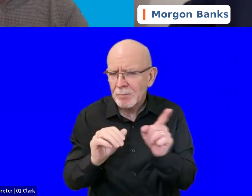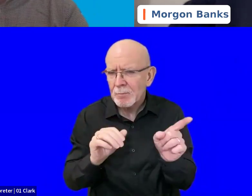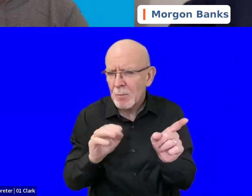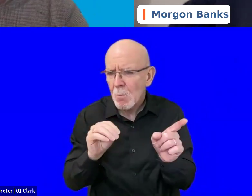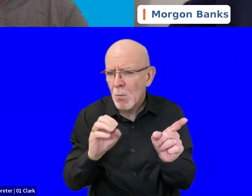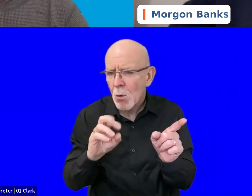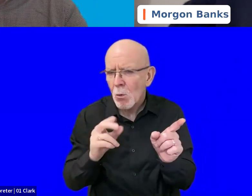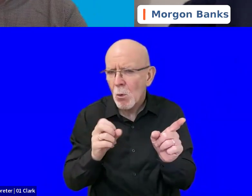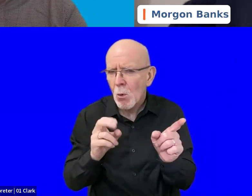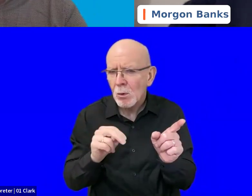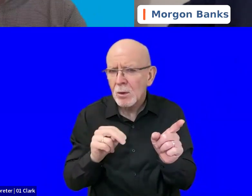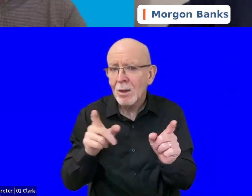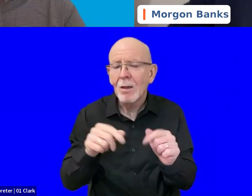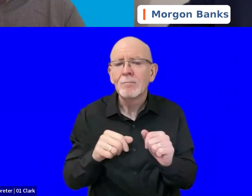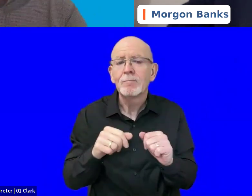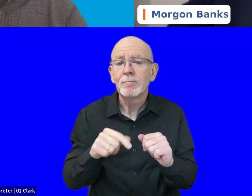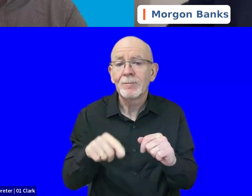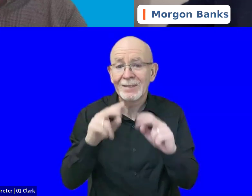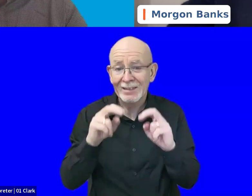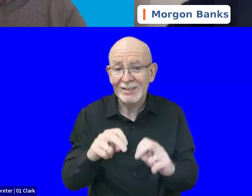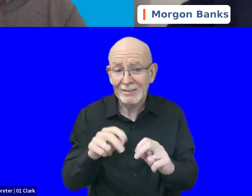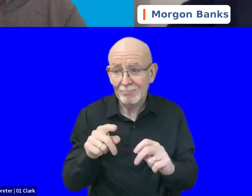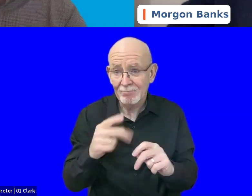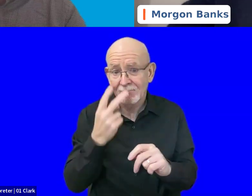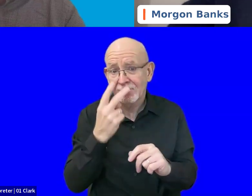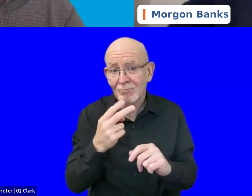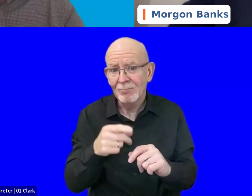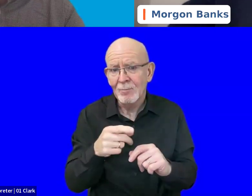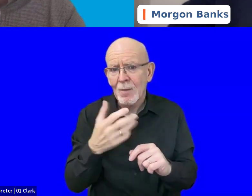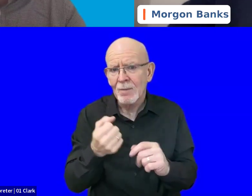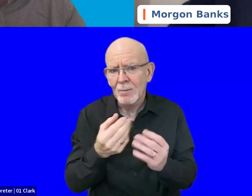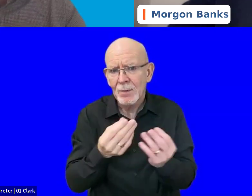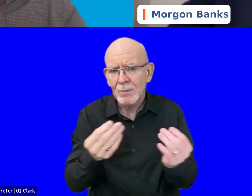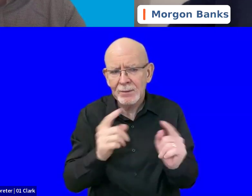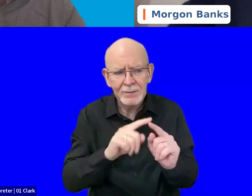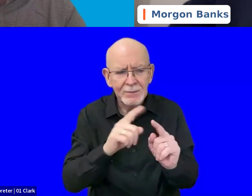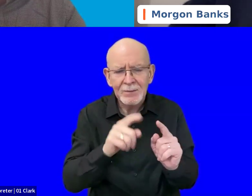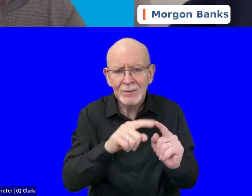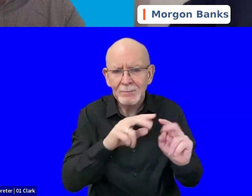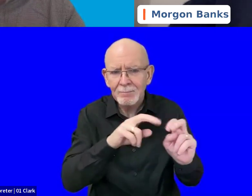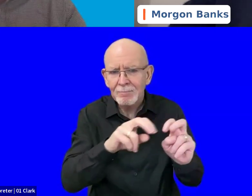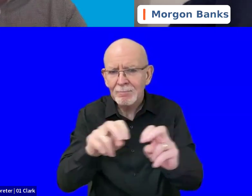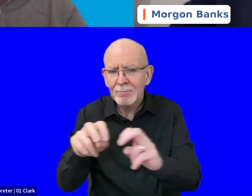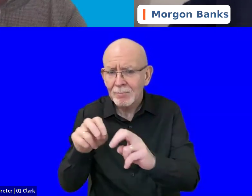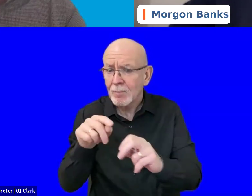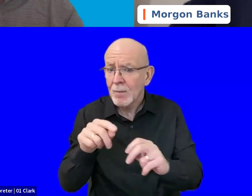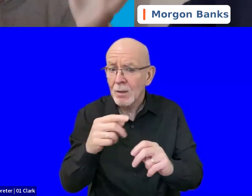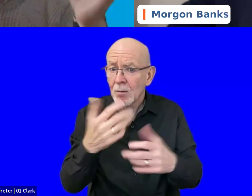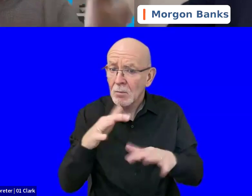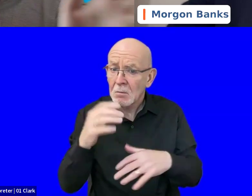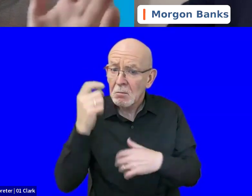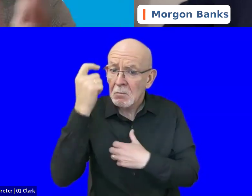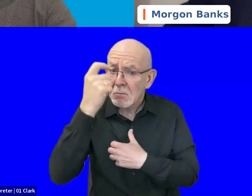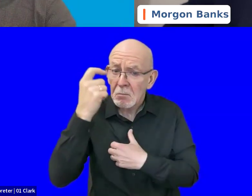factor about different type of person with disabilities and different type of functional limitation? Were some of